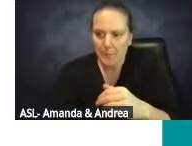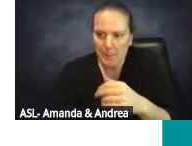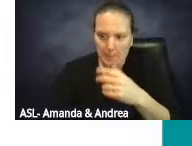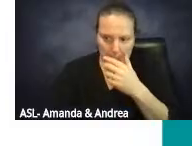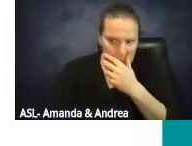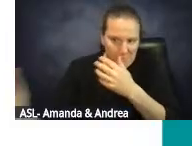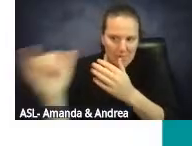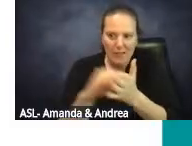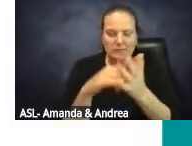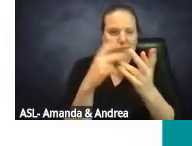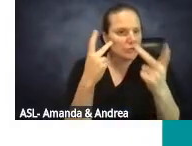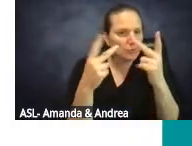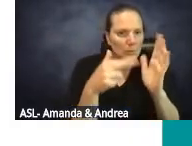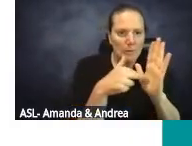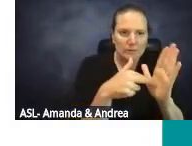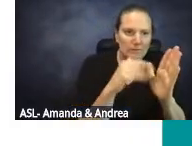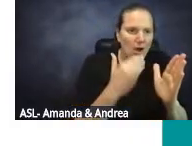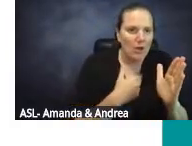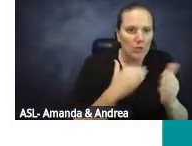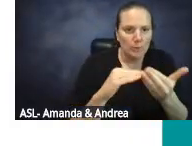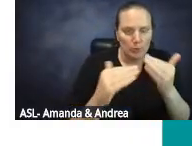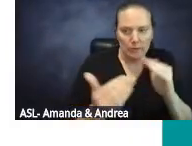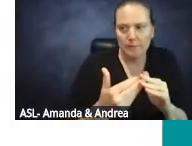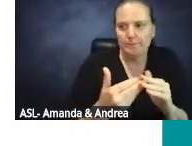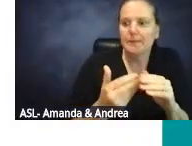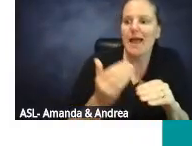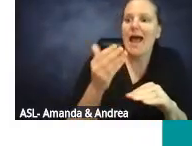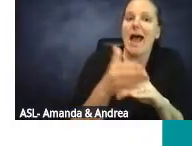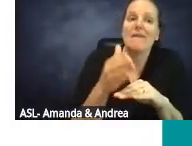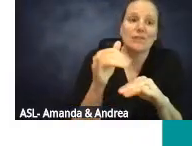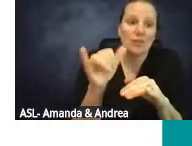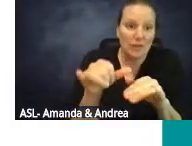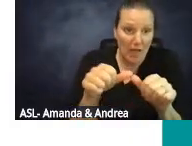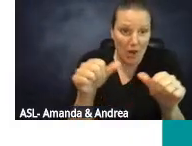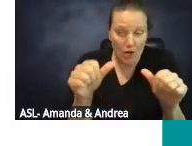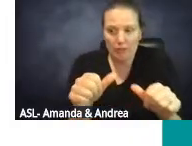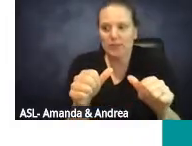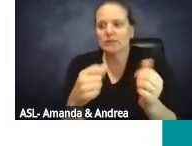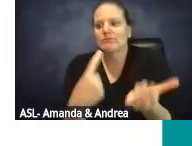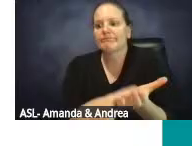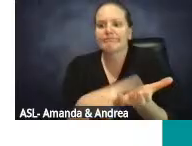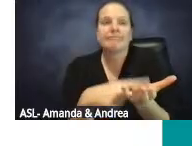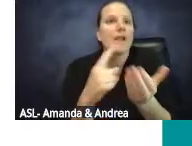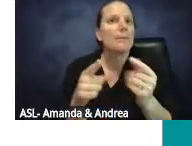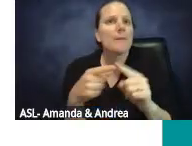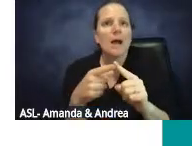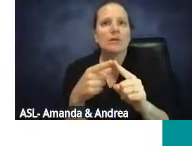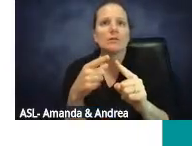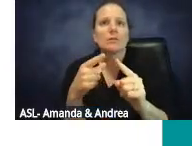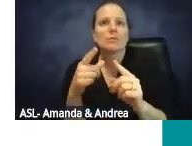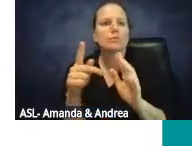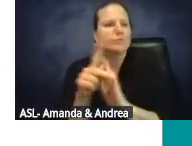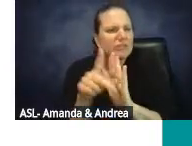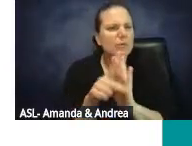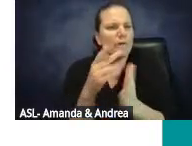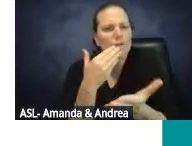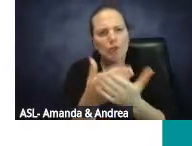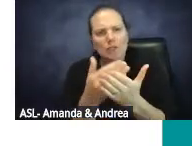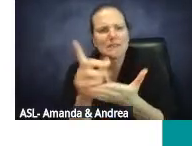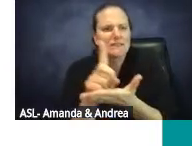community. After the architect really talks about principles of good design for